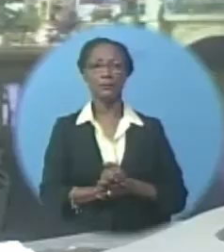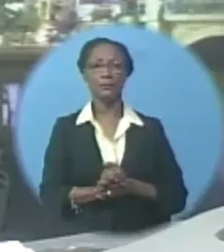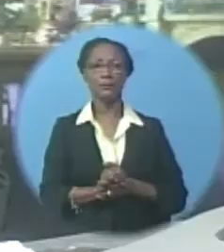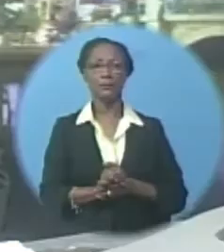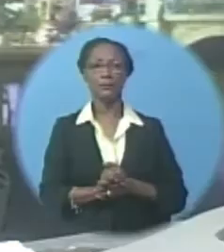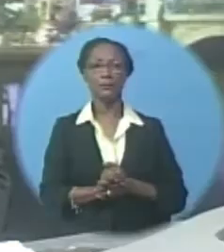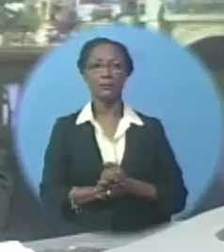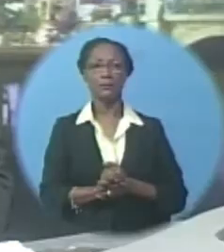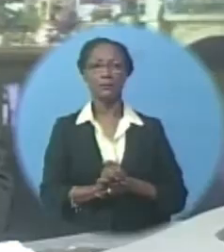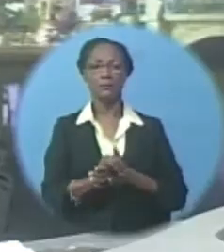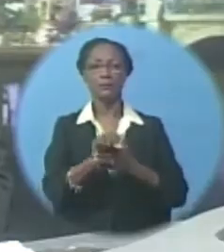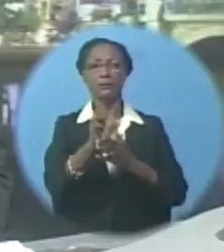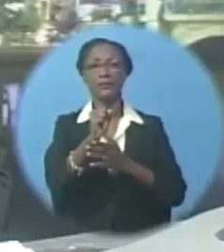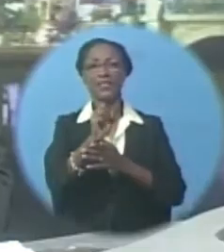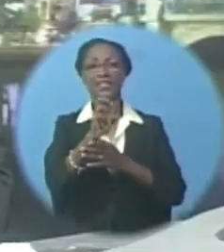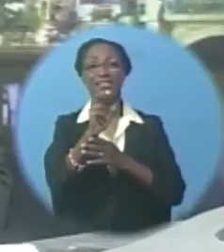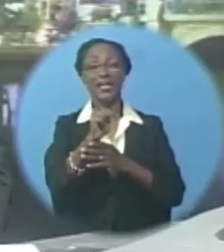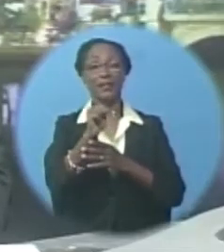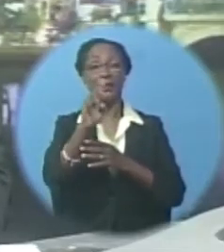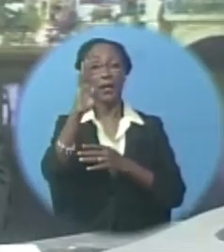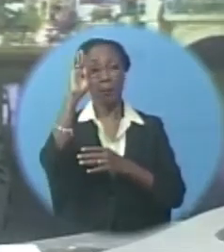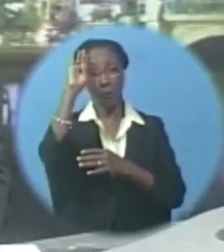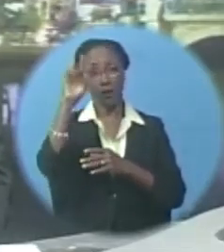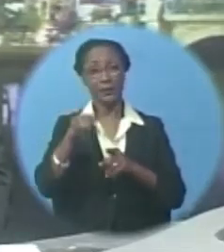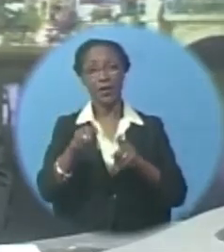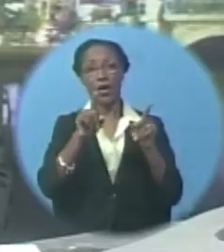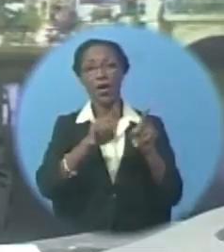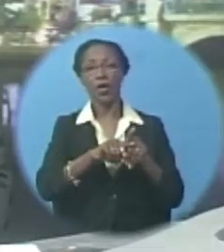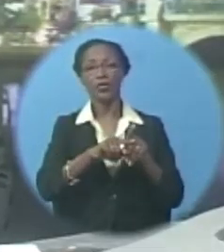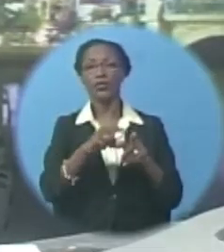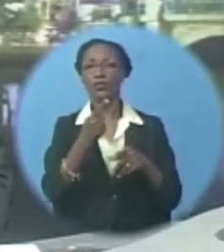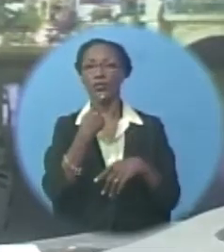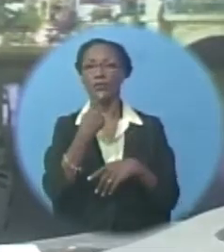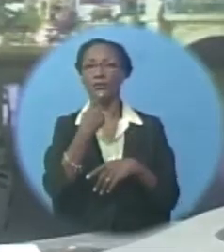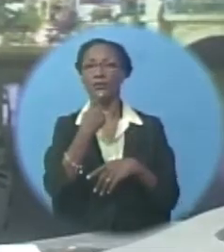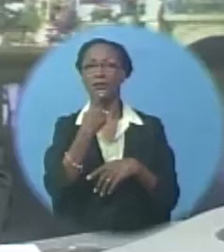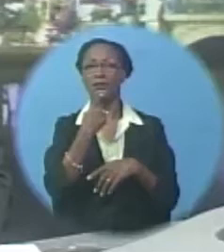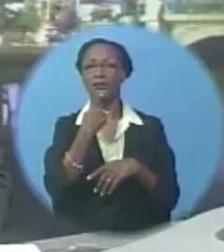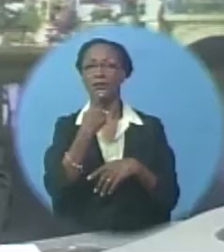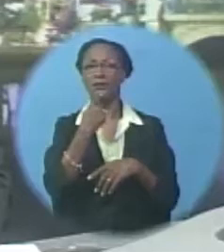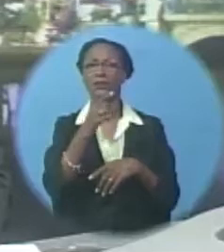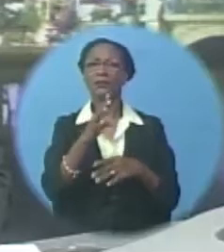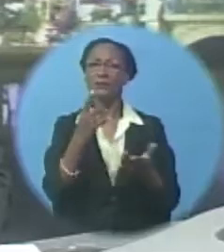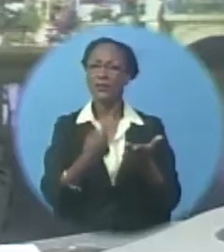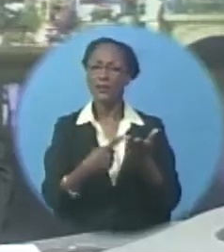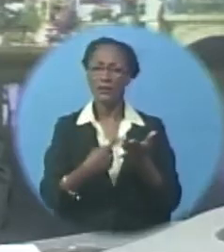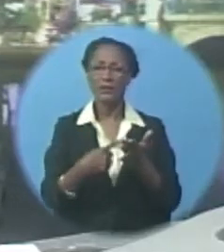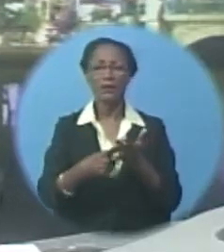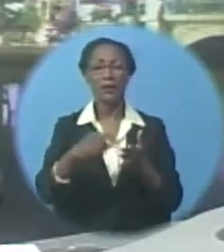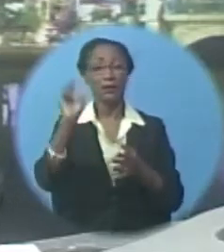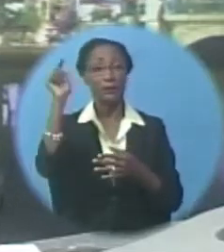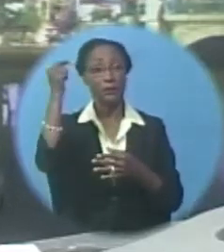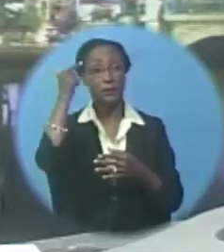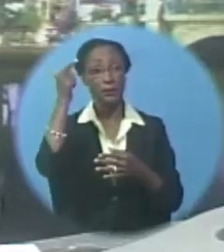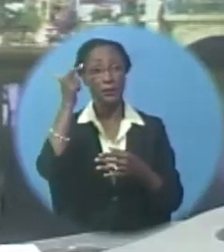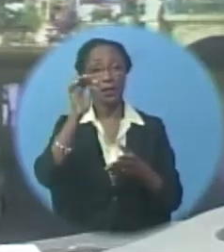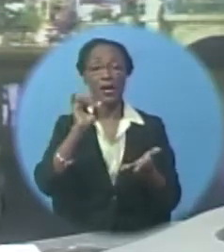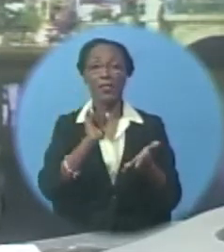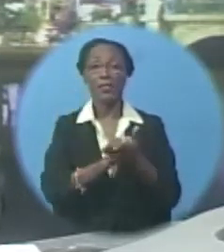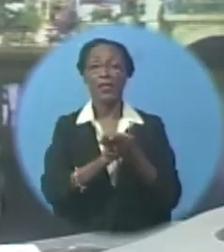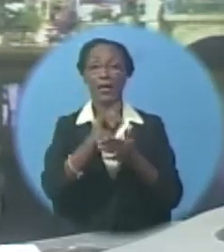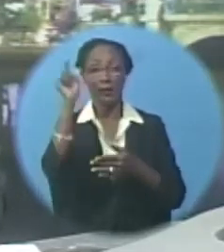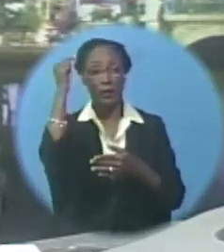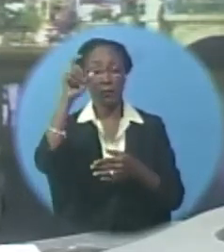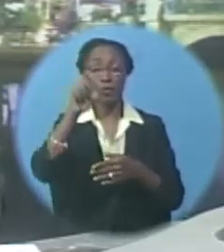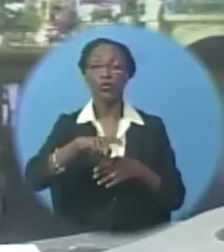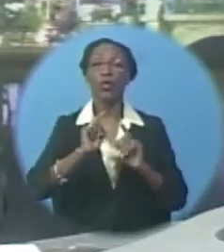have to stop that. Senator Boyce also addressed suggestions that government should go to the International Monetary Fund for help with the